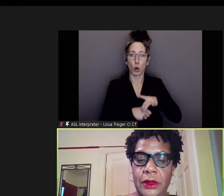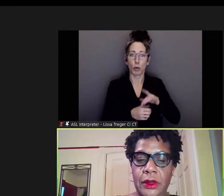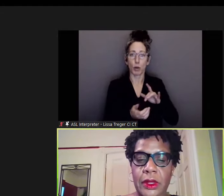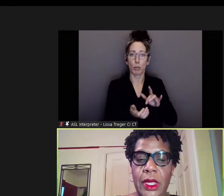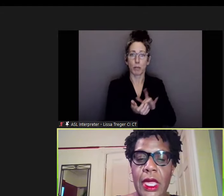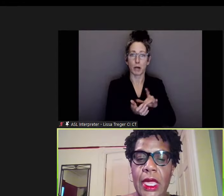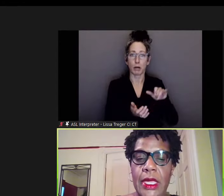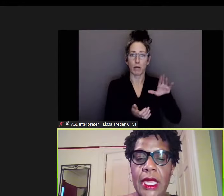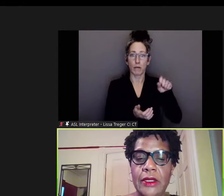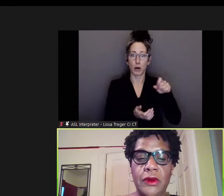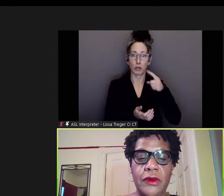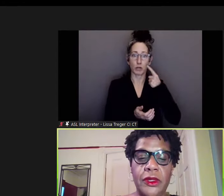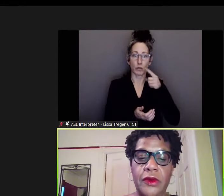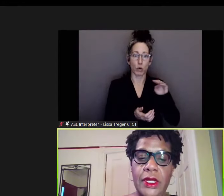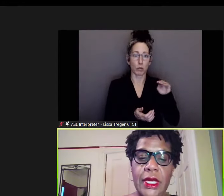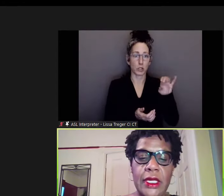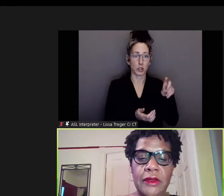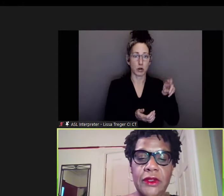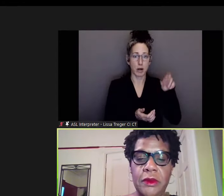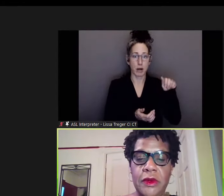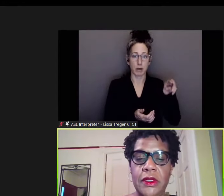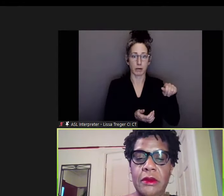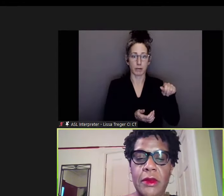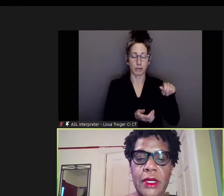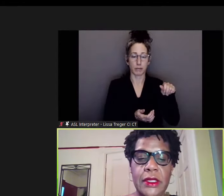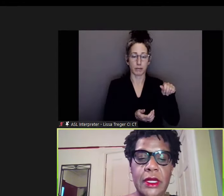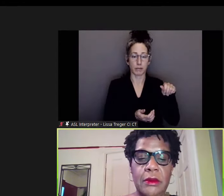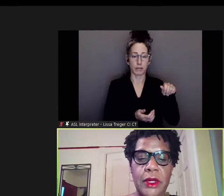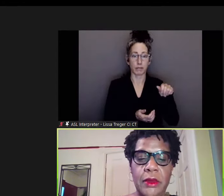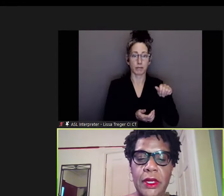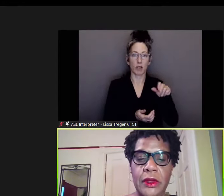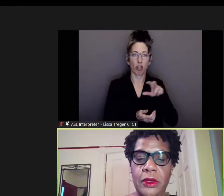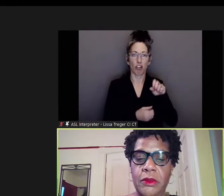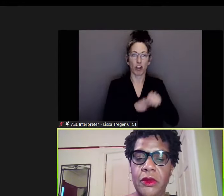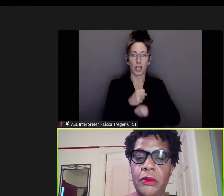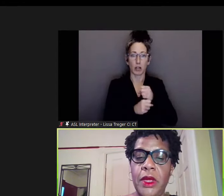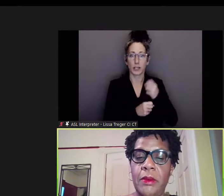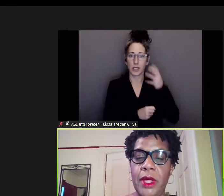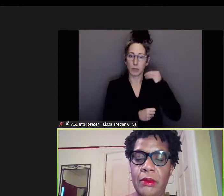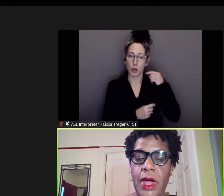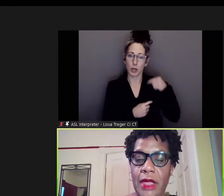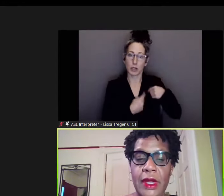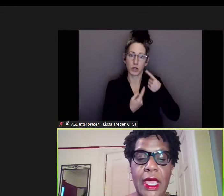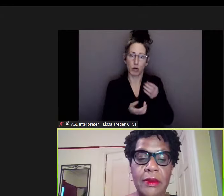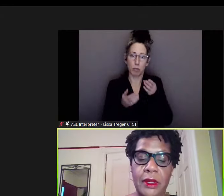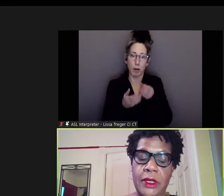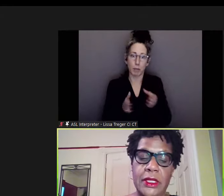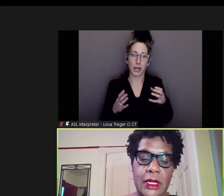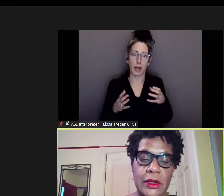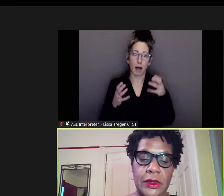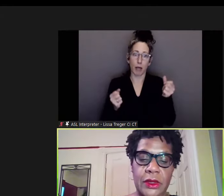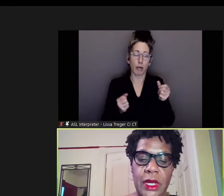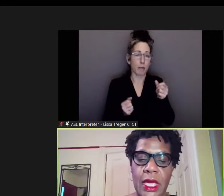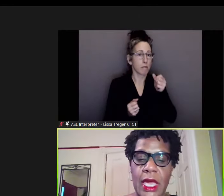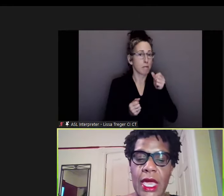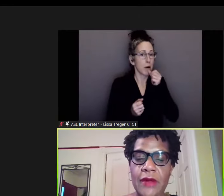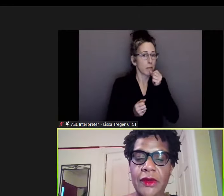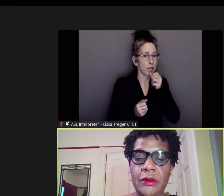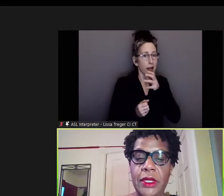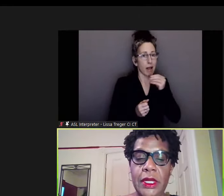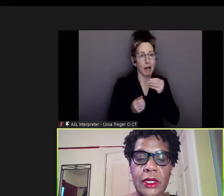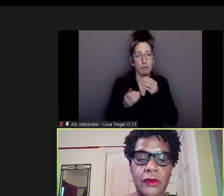at Moderna. He has over 3 decades of experience in medicine and public health in both private and public